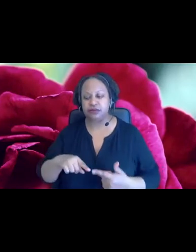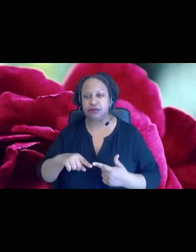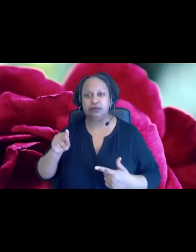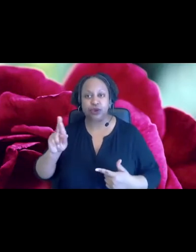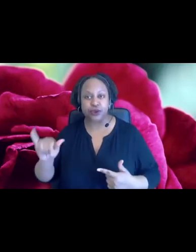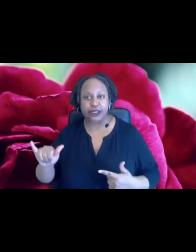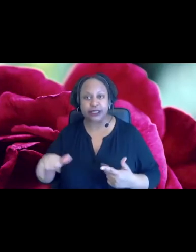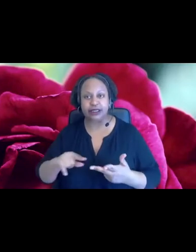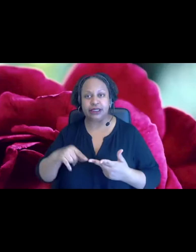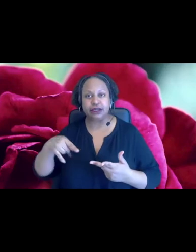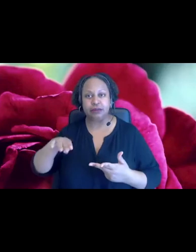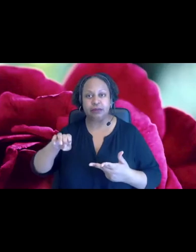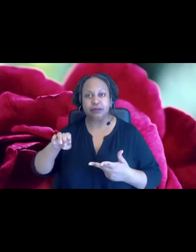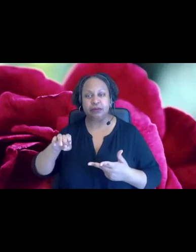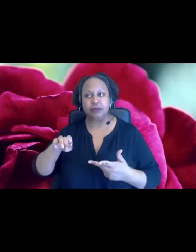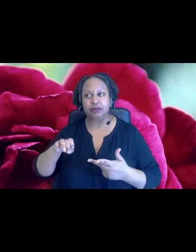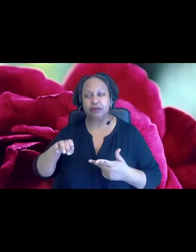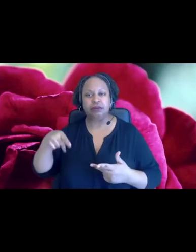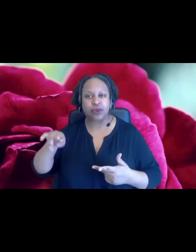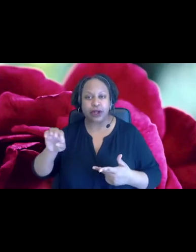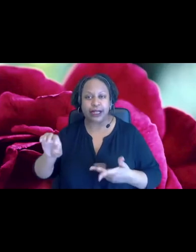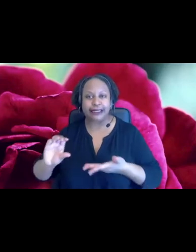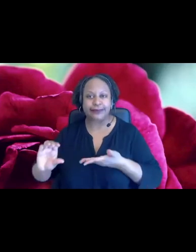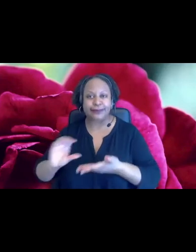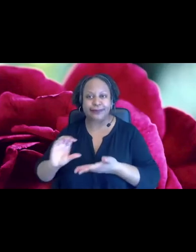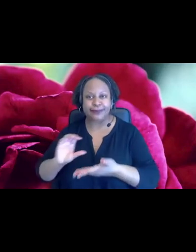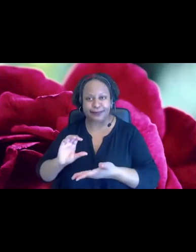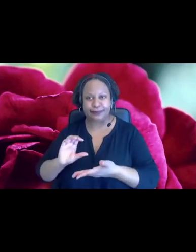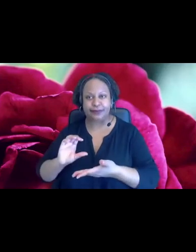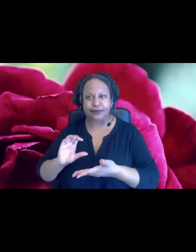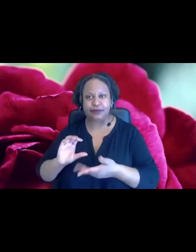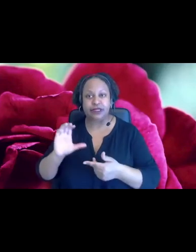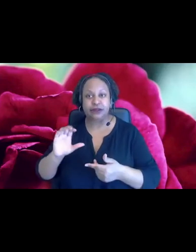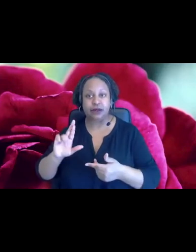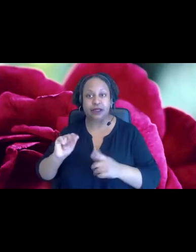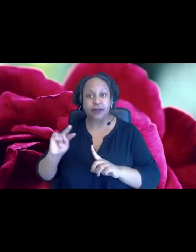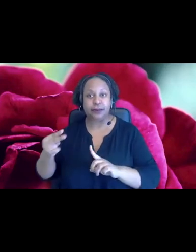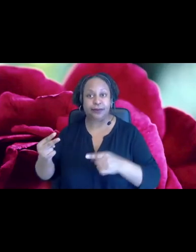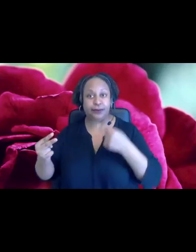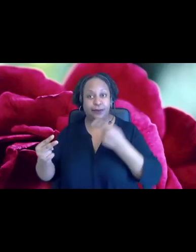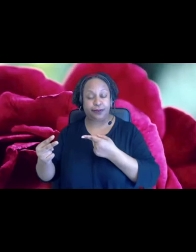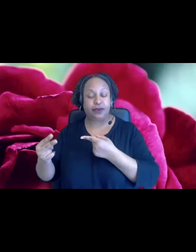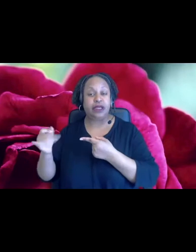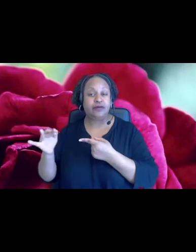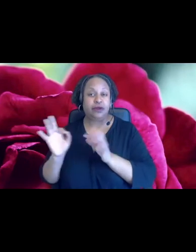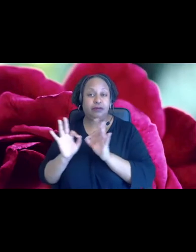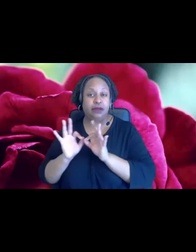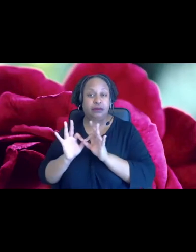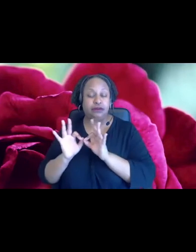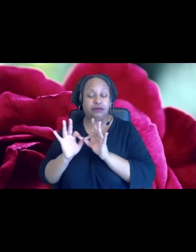prizes, etc. What CRA has said, if an amount is